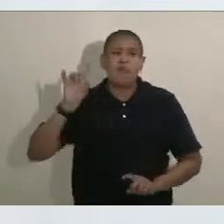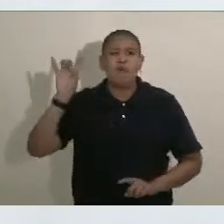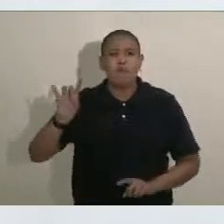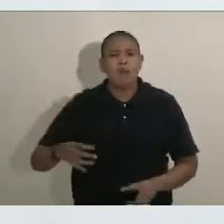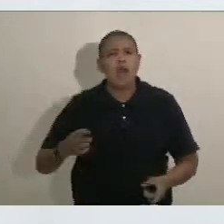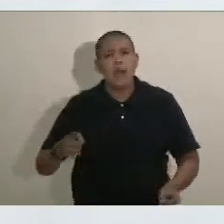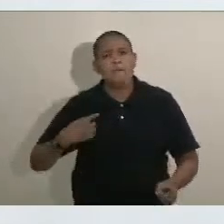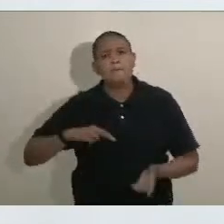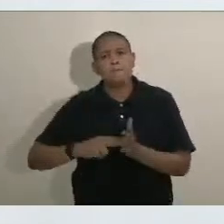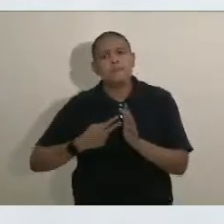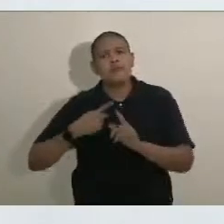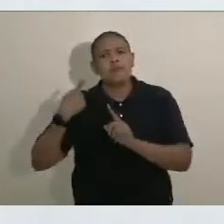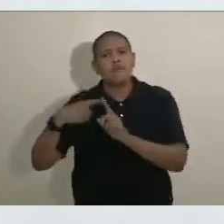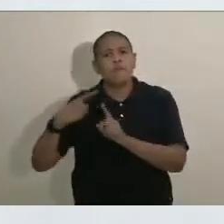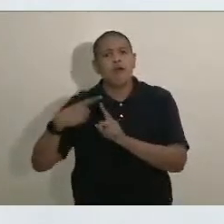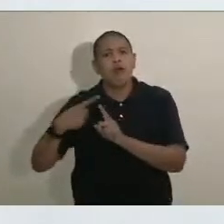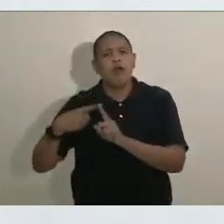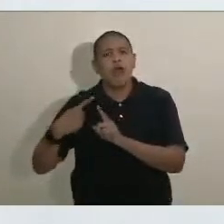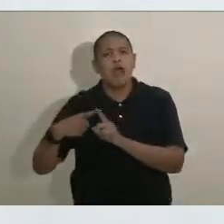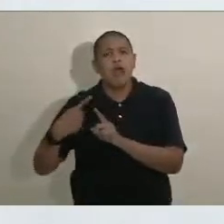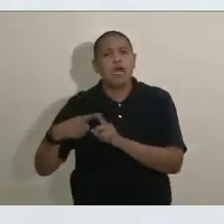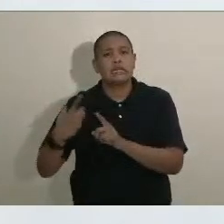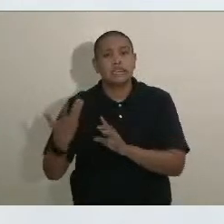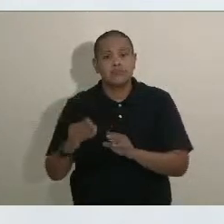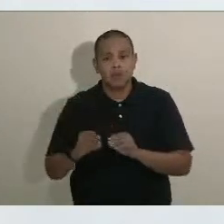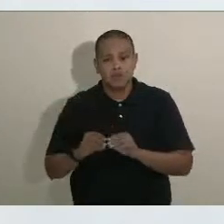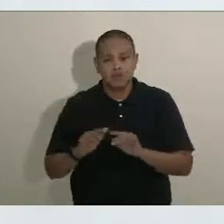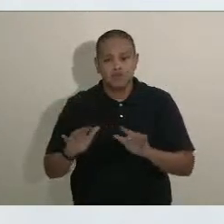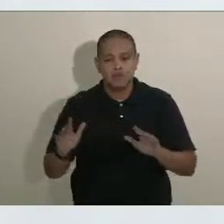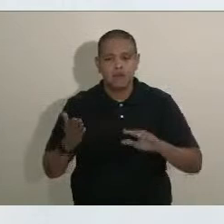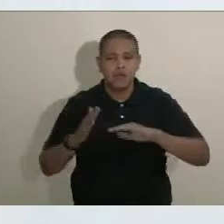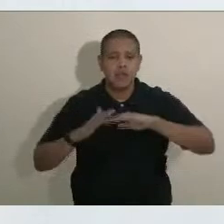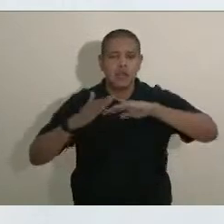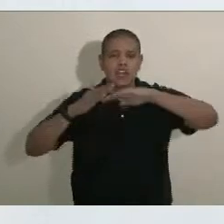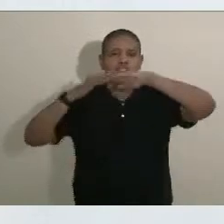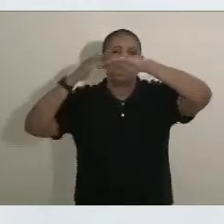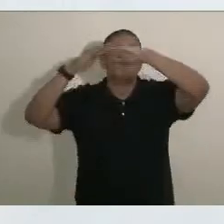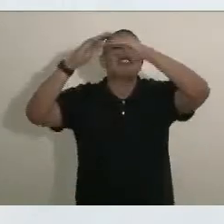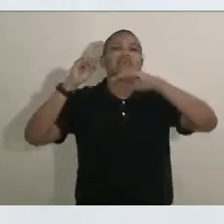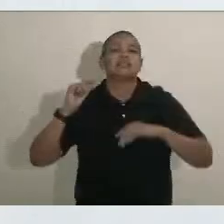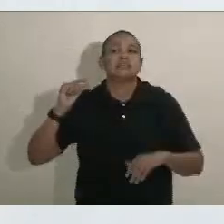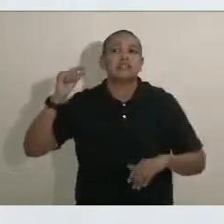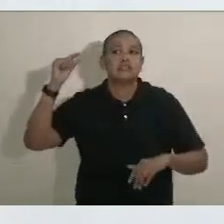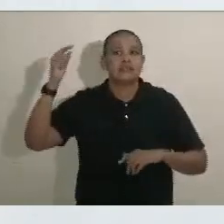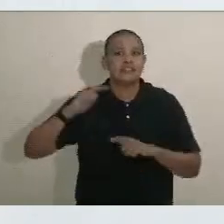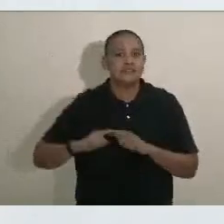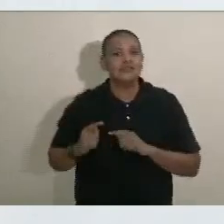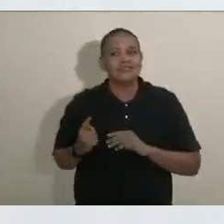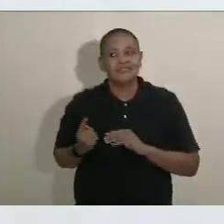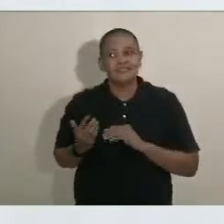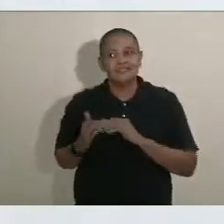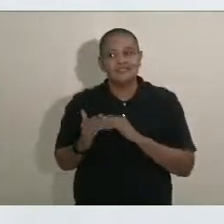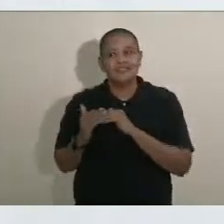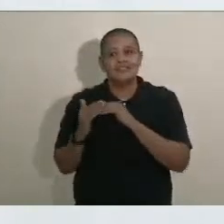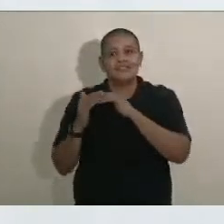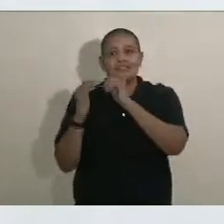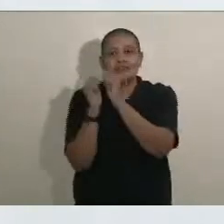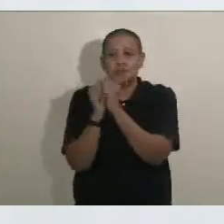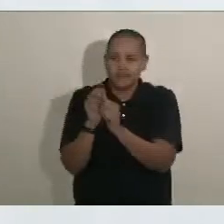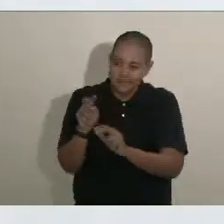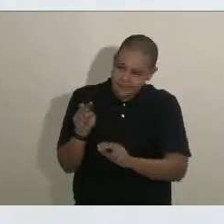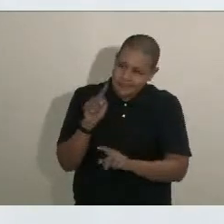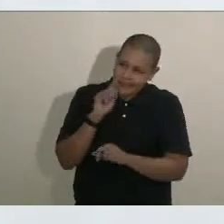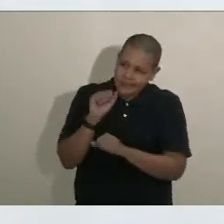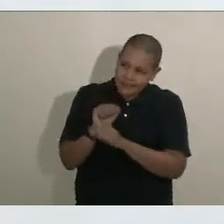we have a trend that is going up gradually, but with some amount of